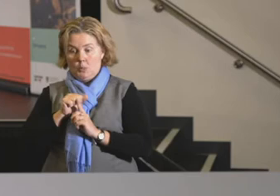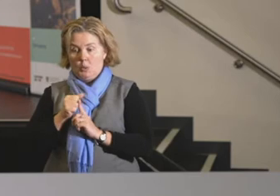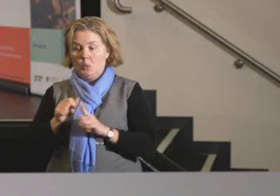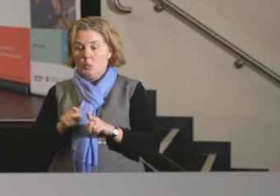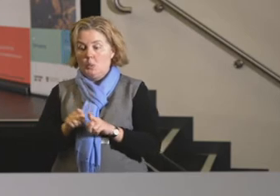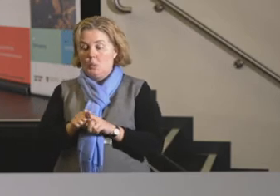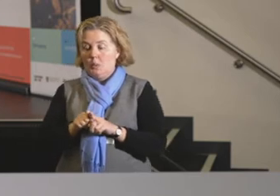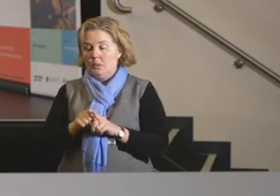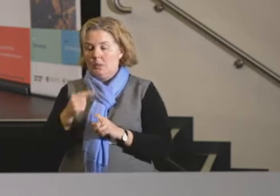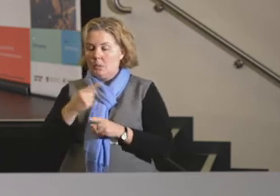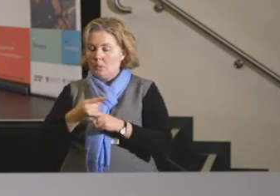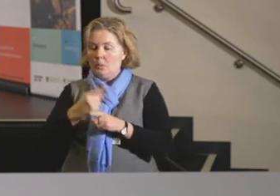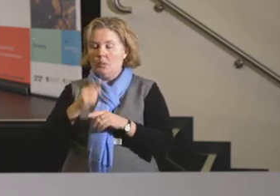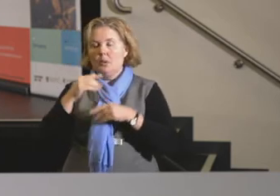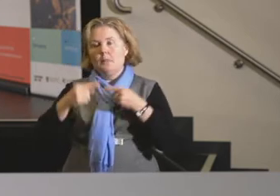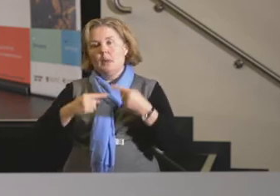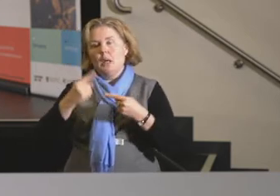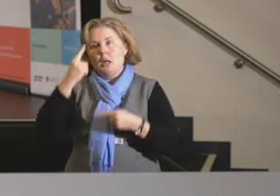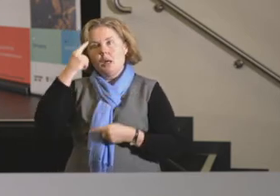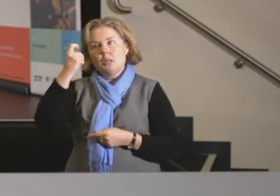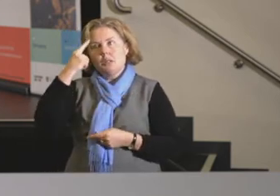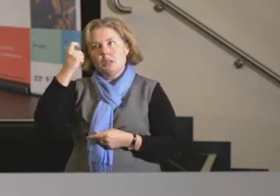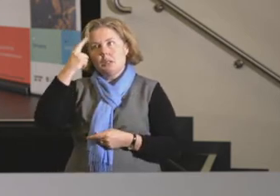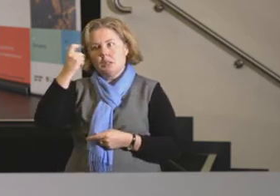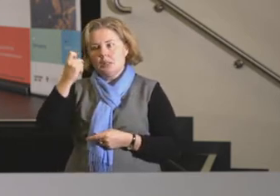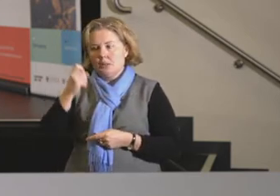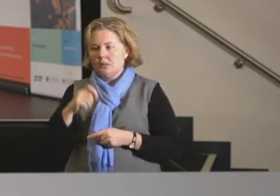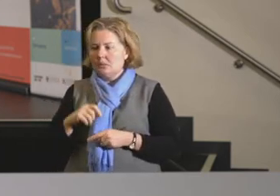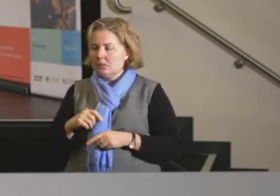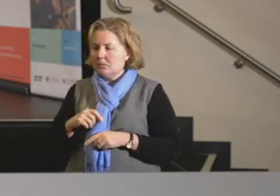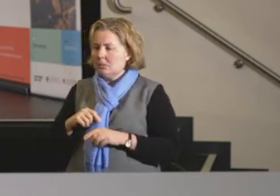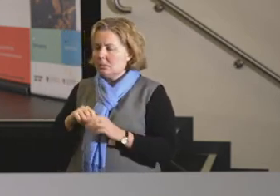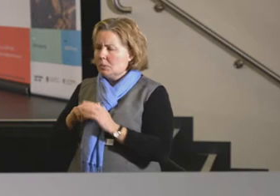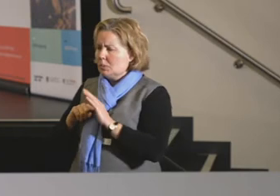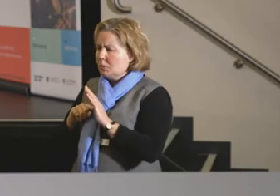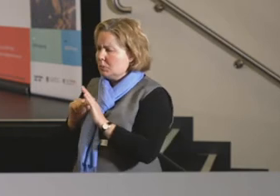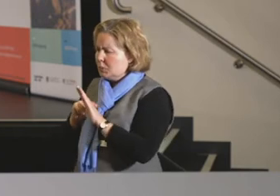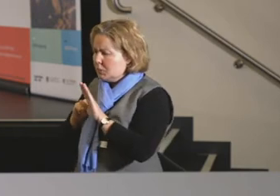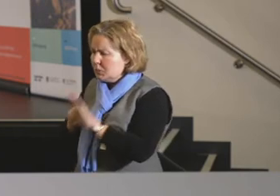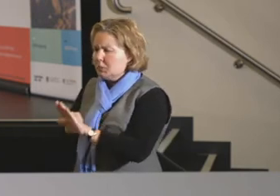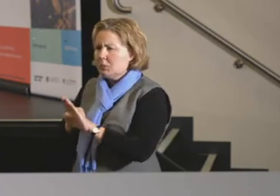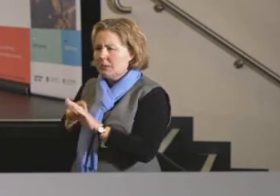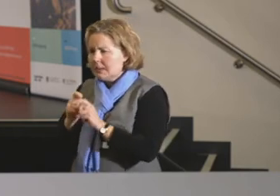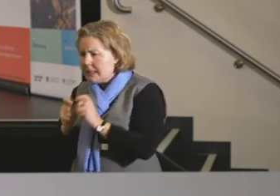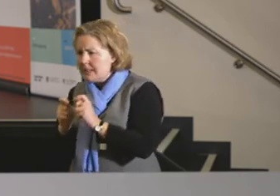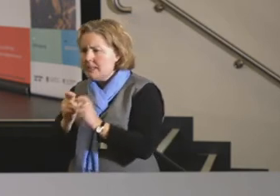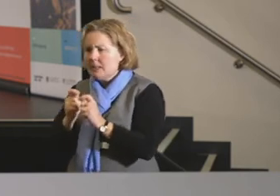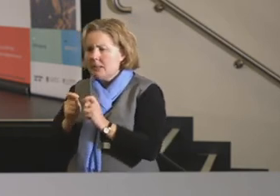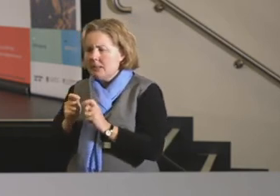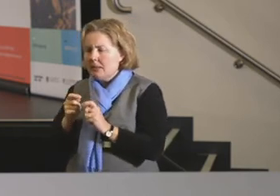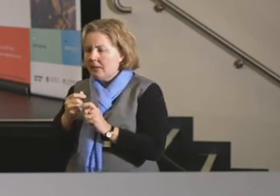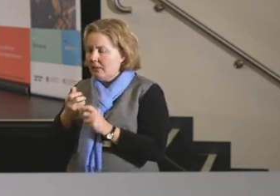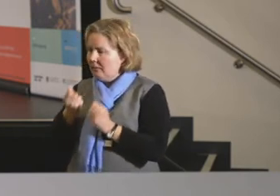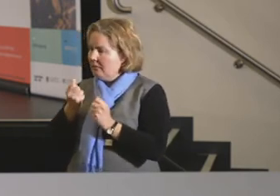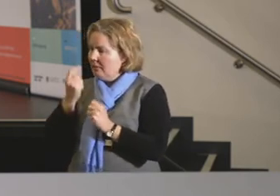about big ideas, pushing, you know, testing, you know, where I can prod with